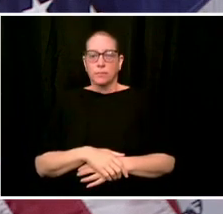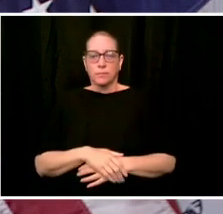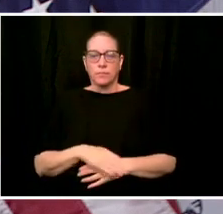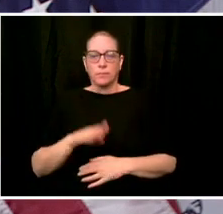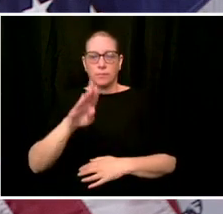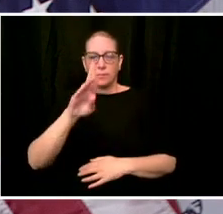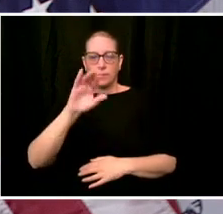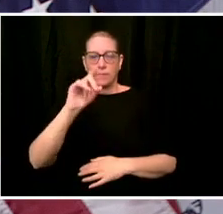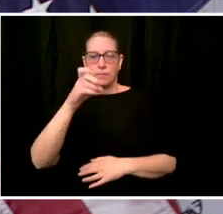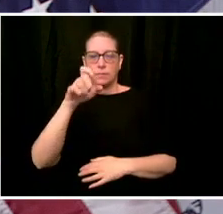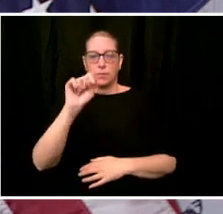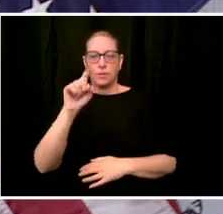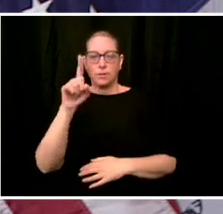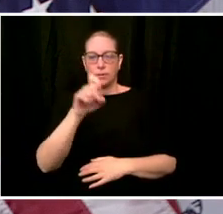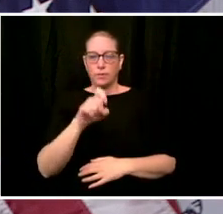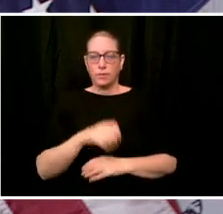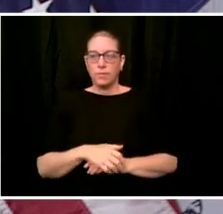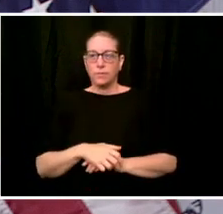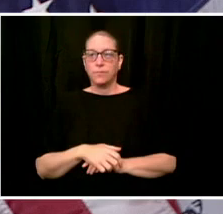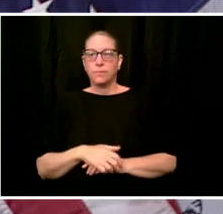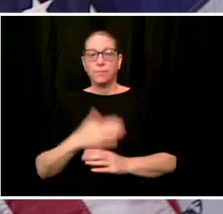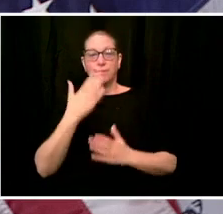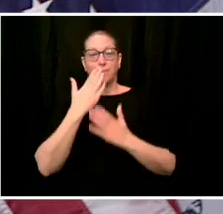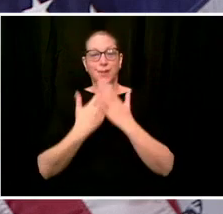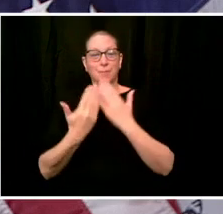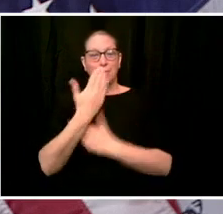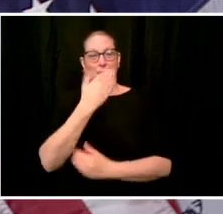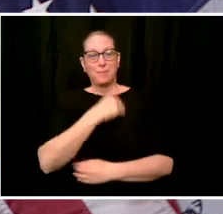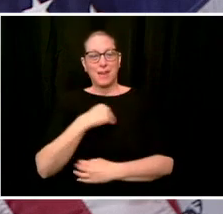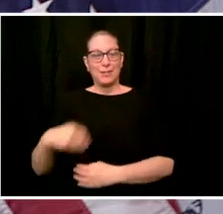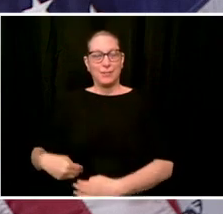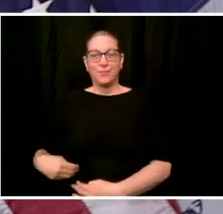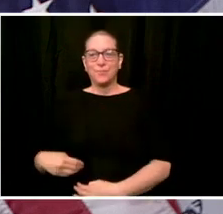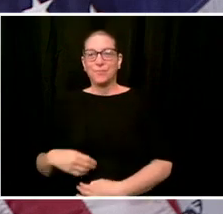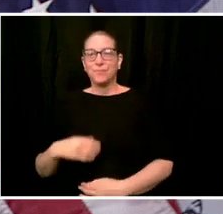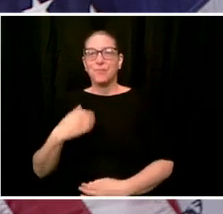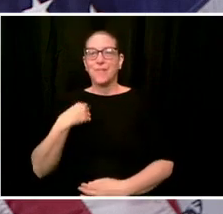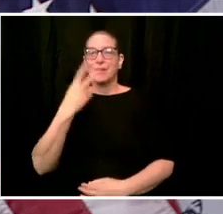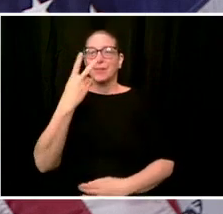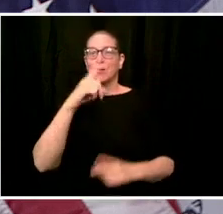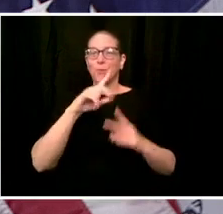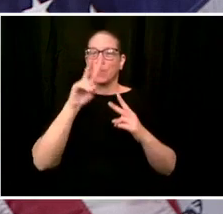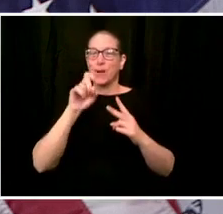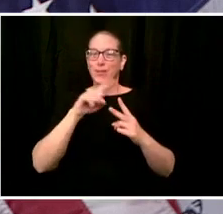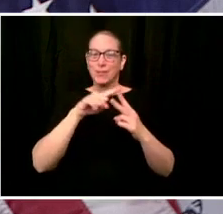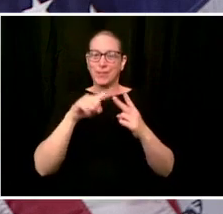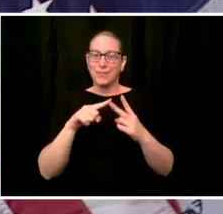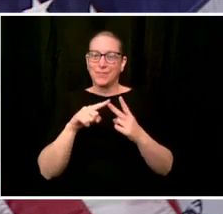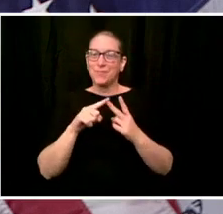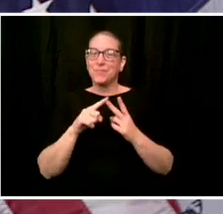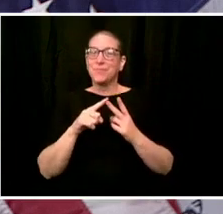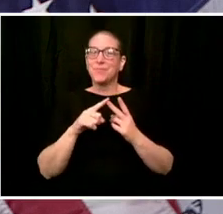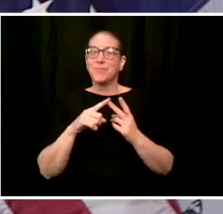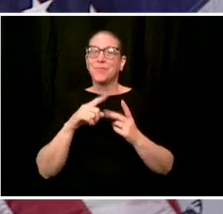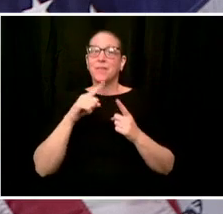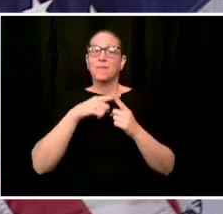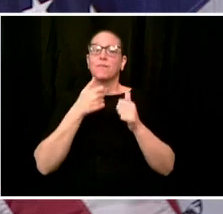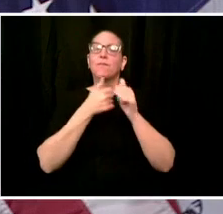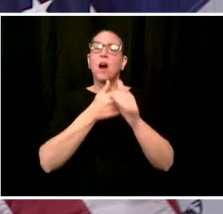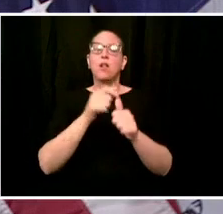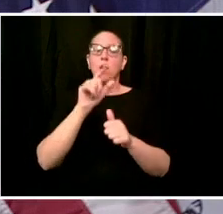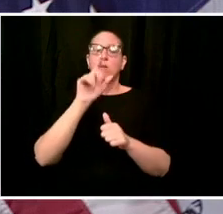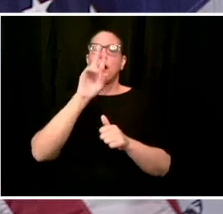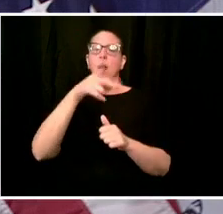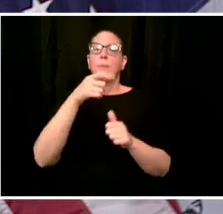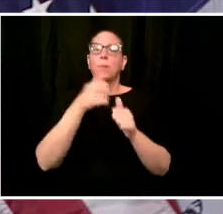Good morning, Mr. Mayor. Two questions. The first is another follow-up on the syndrome affecting children. in your